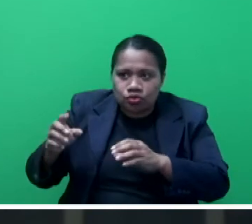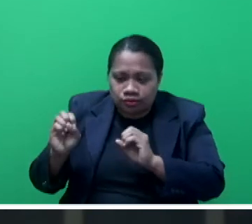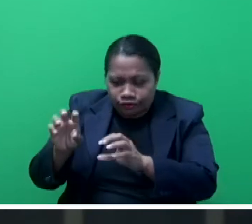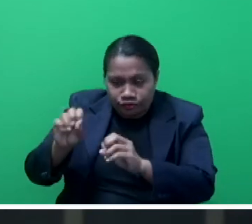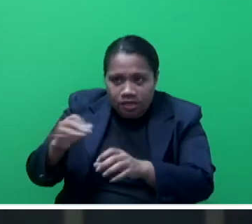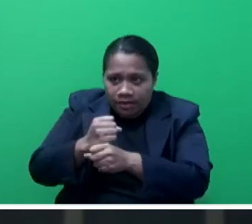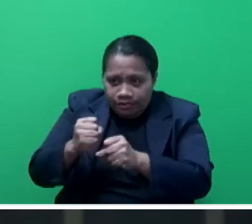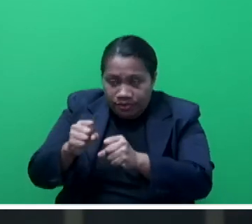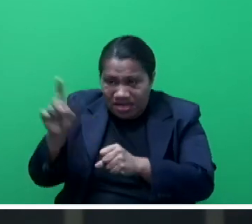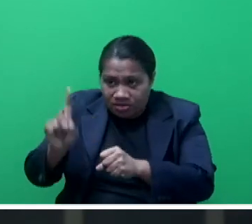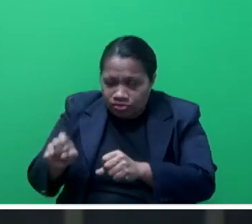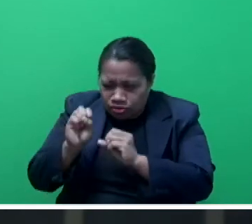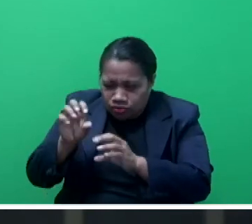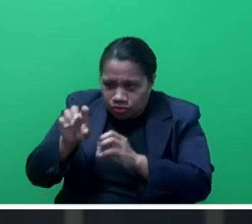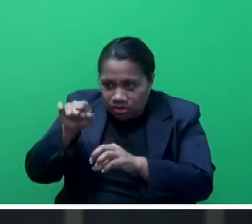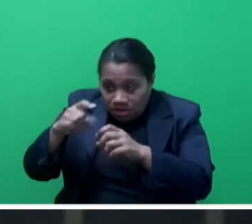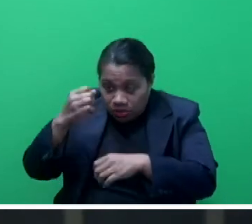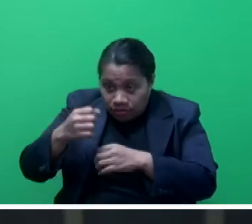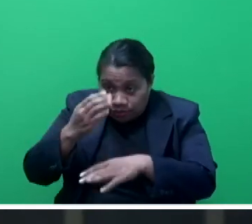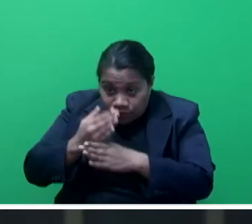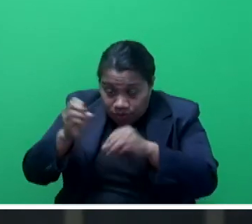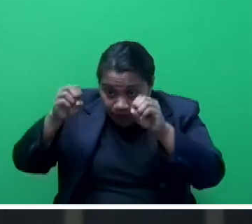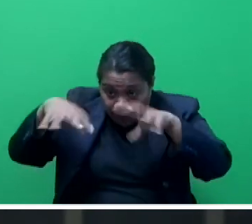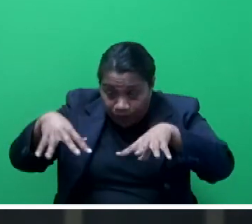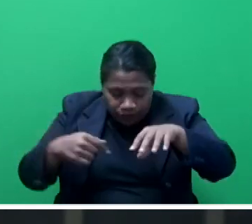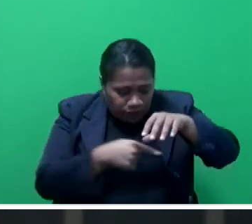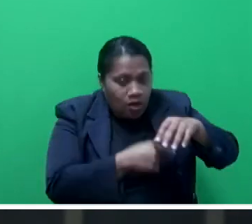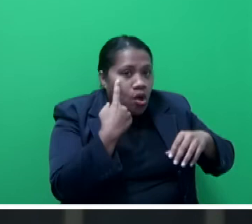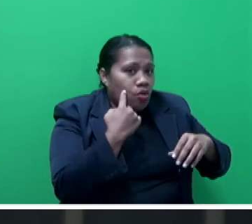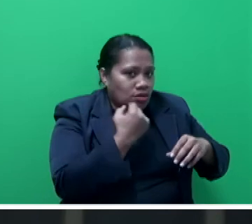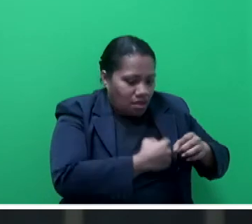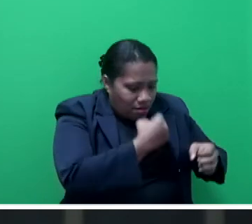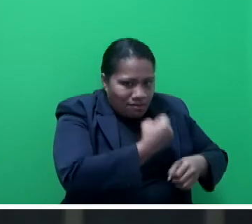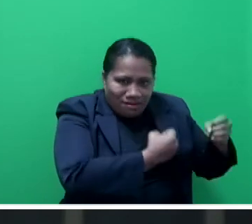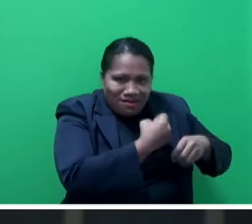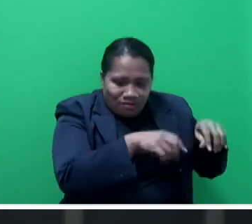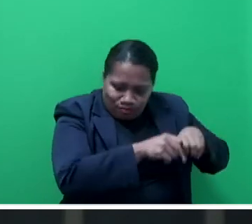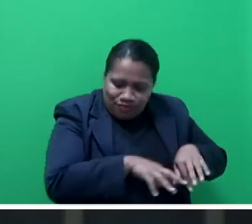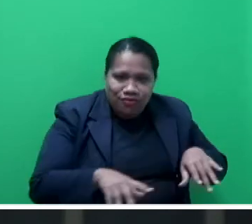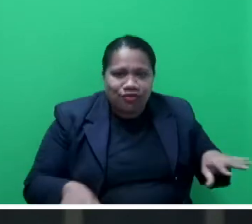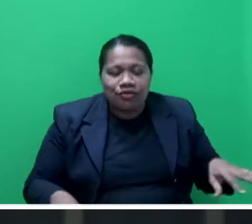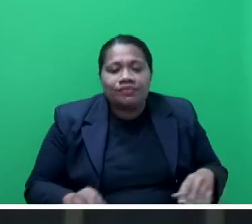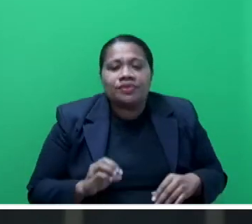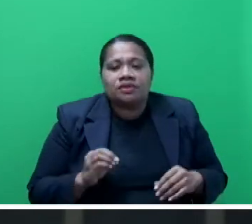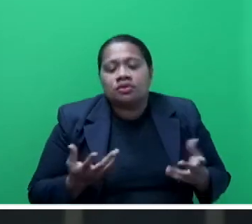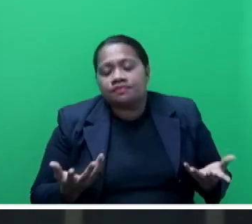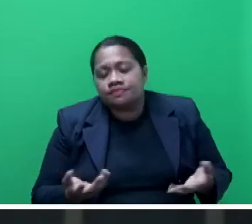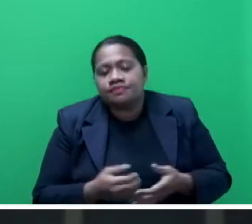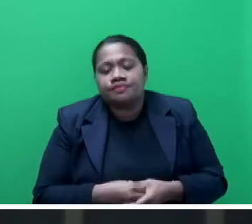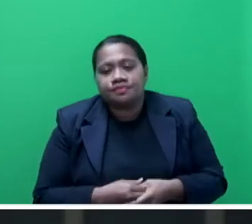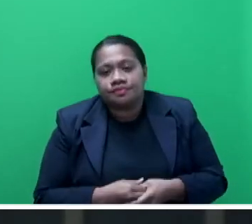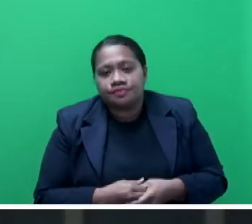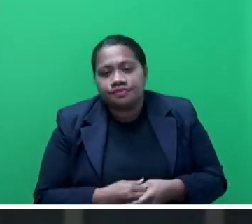key component in the transition from EFL grid power to genset power are the automatic transfer switches, or the ATSs,